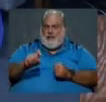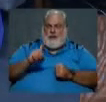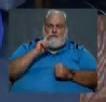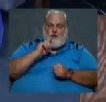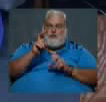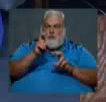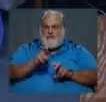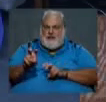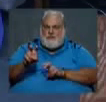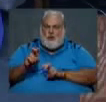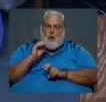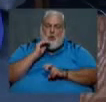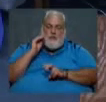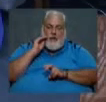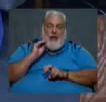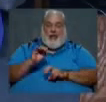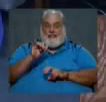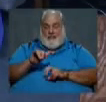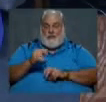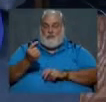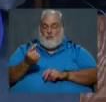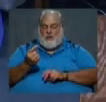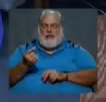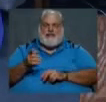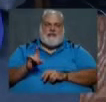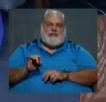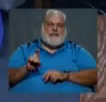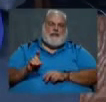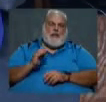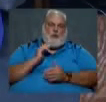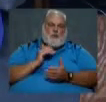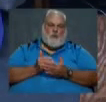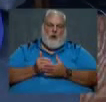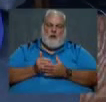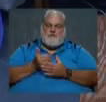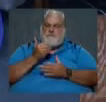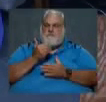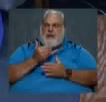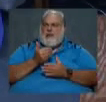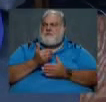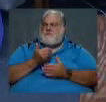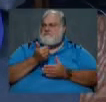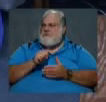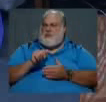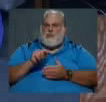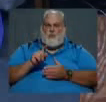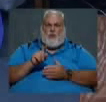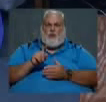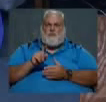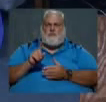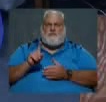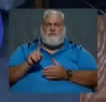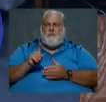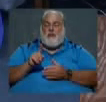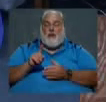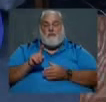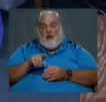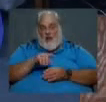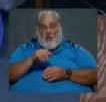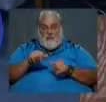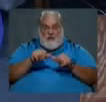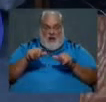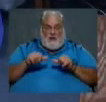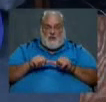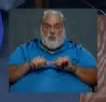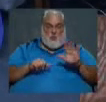they serve this young man well as any transitional. There's transitional homes that I have concluded that we